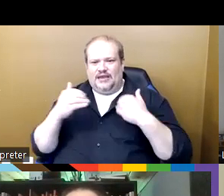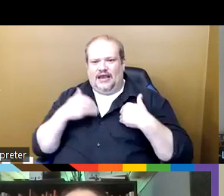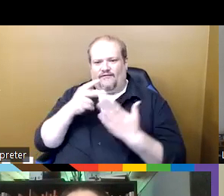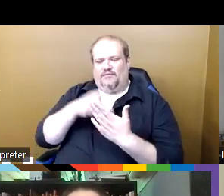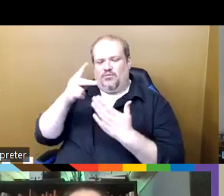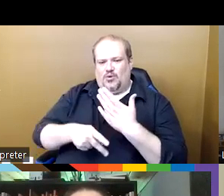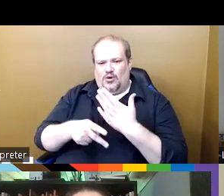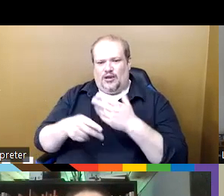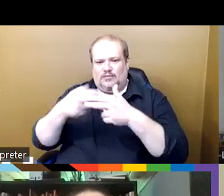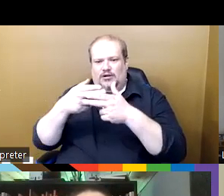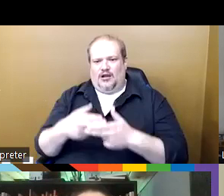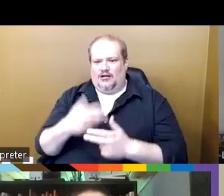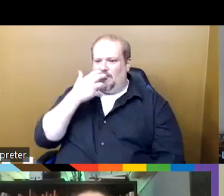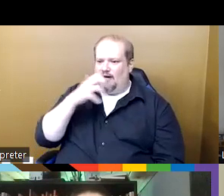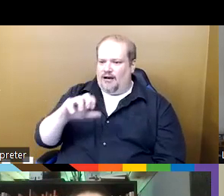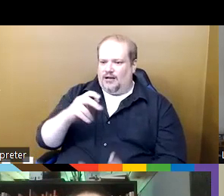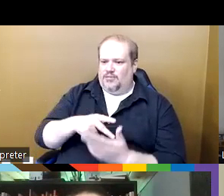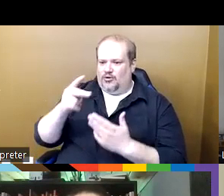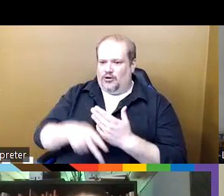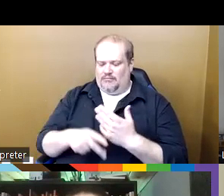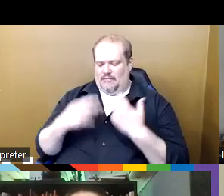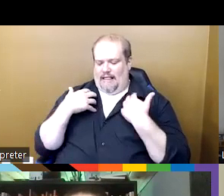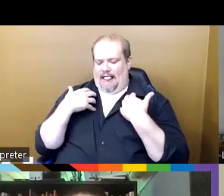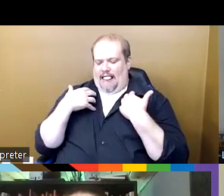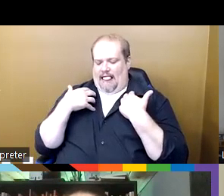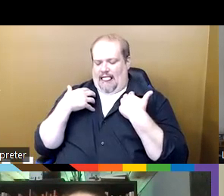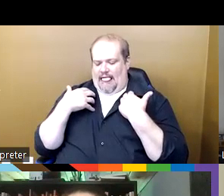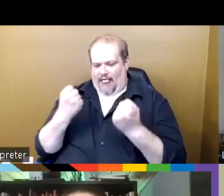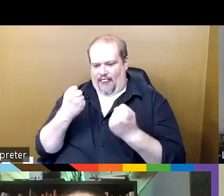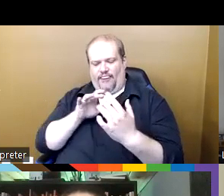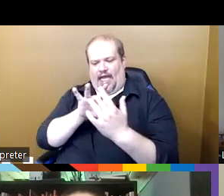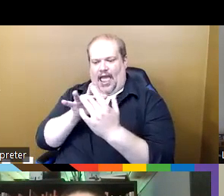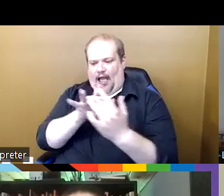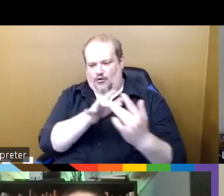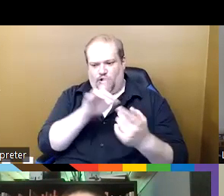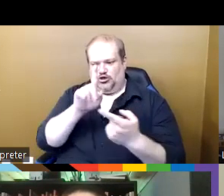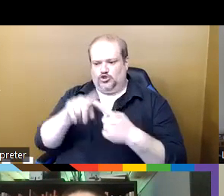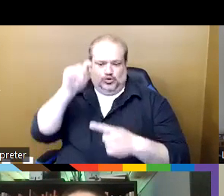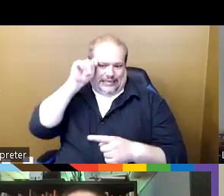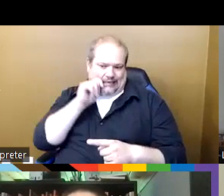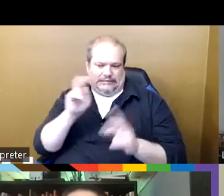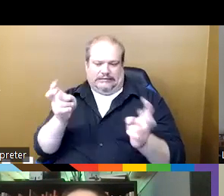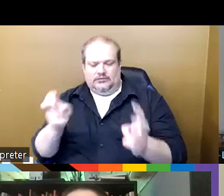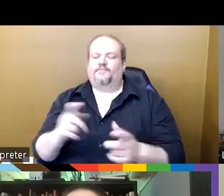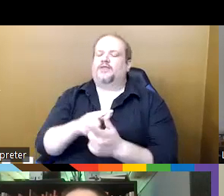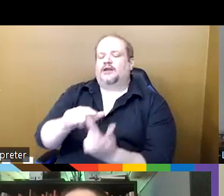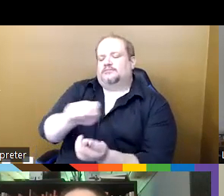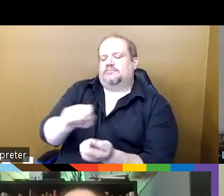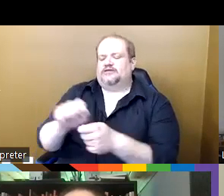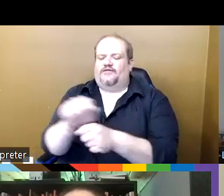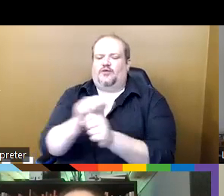program called their HOT program, which is Health Outreach to Teens. So they specifically work